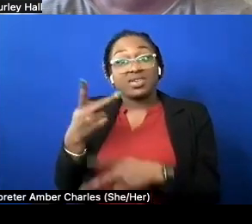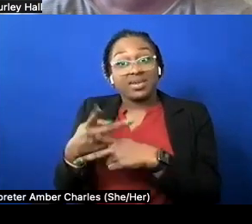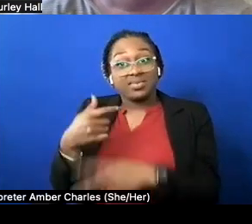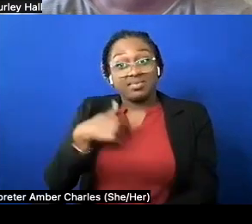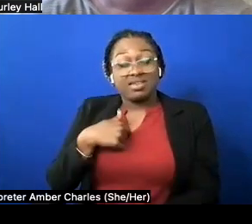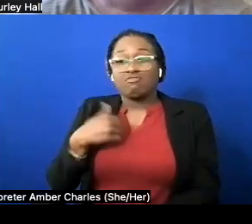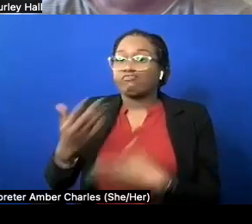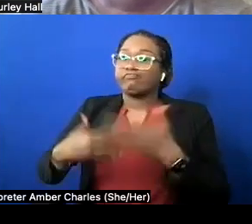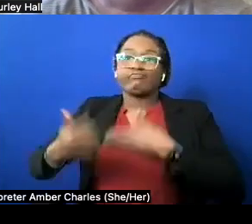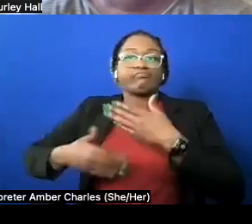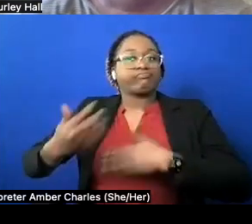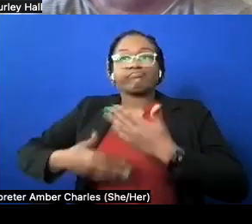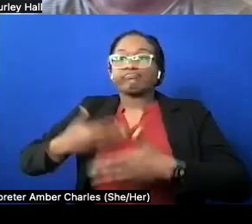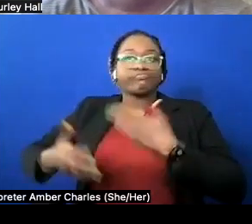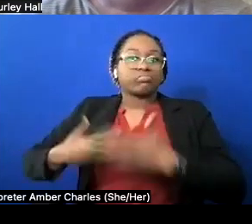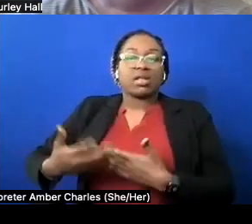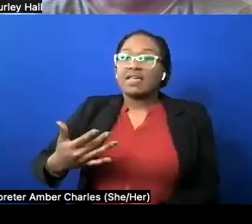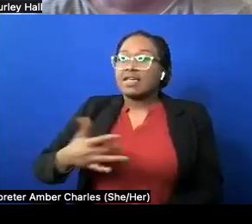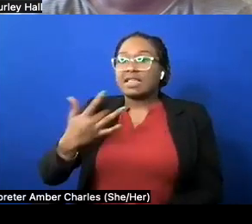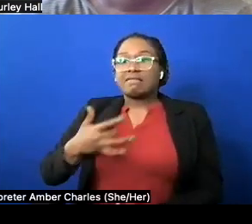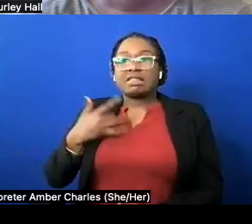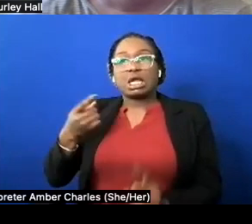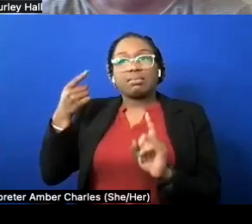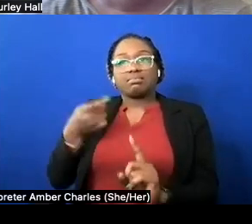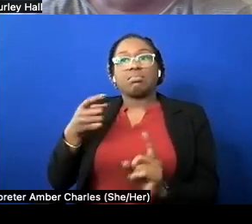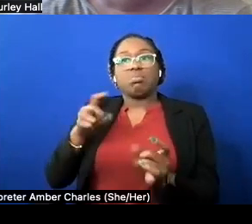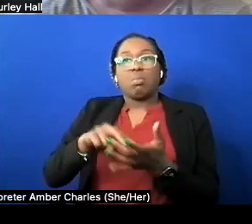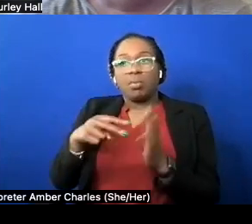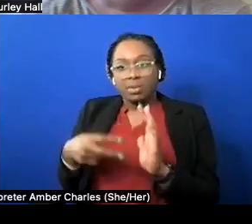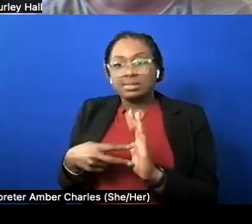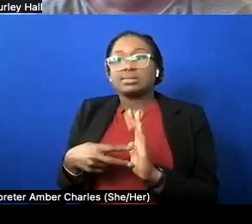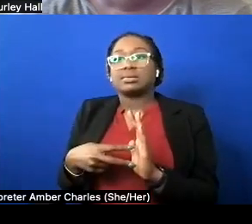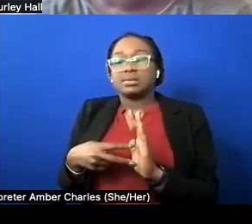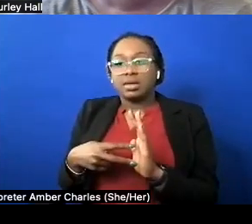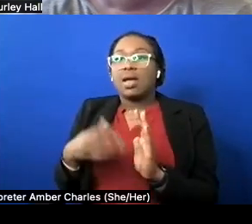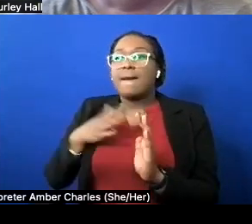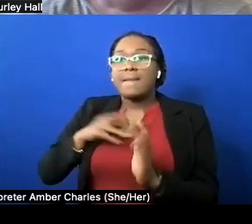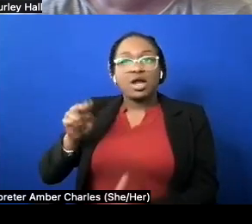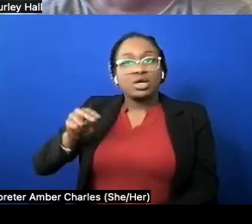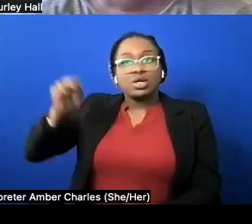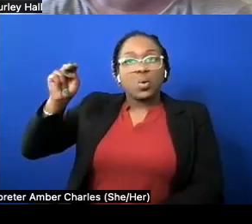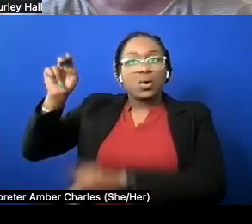keeps me going. The sense of purpose really is my North Star. And so